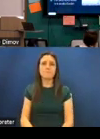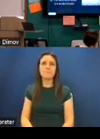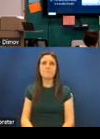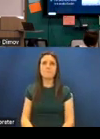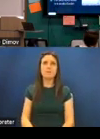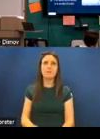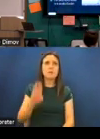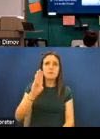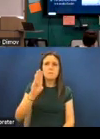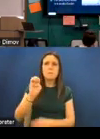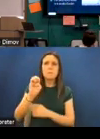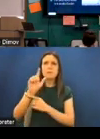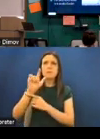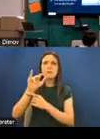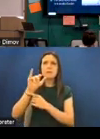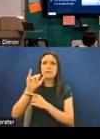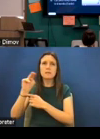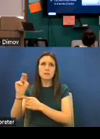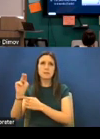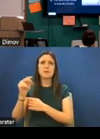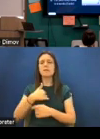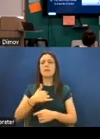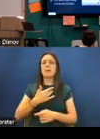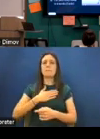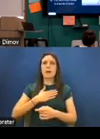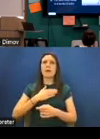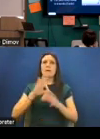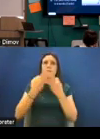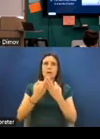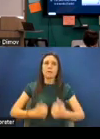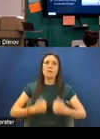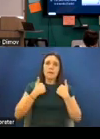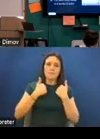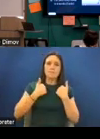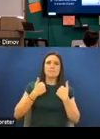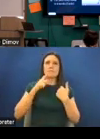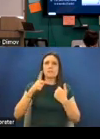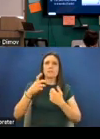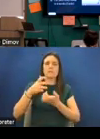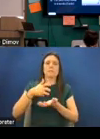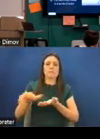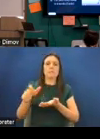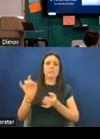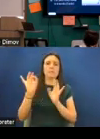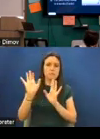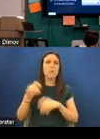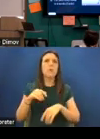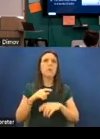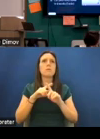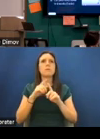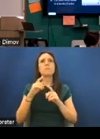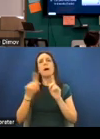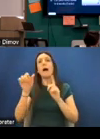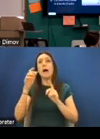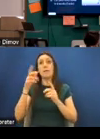Well, Lynn. I just felt like my family life growing up was a little rough. Not as bad as others now that I know some other